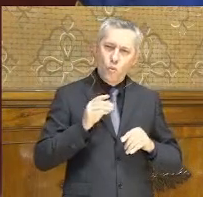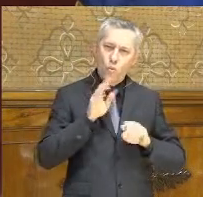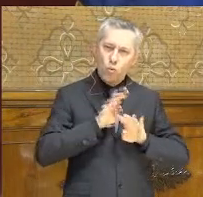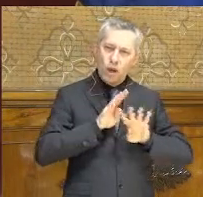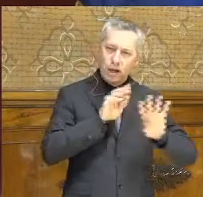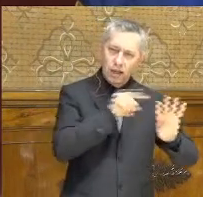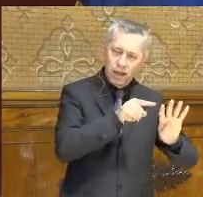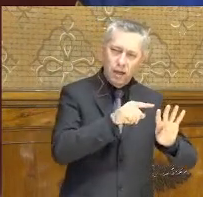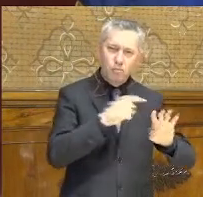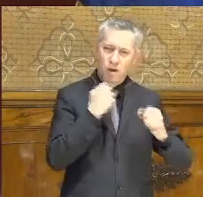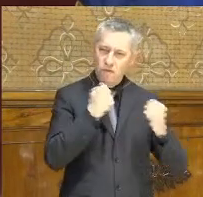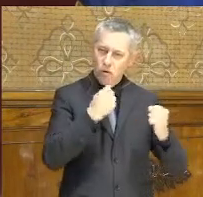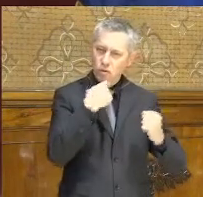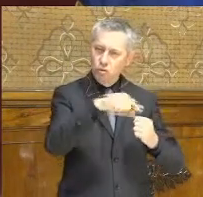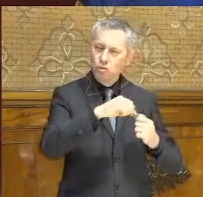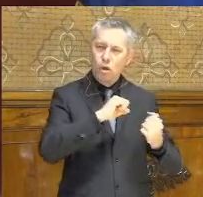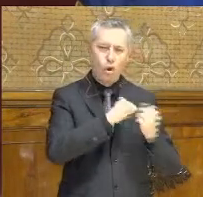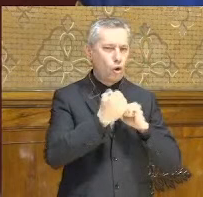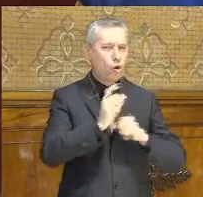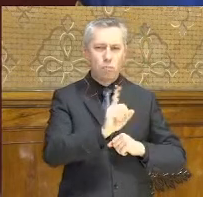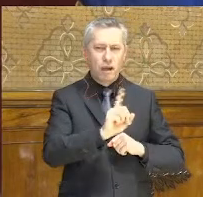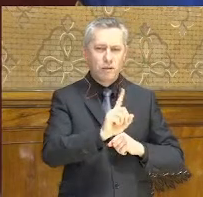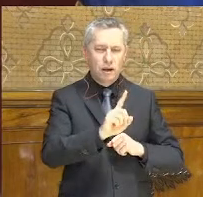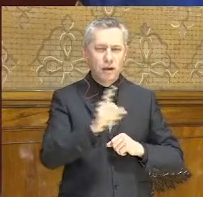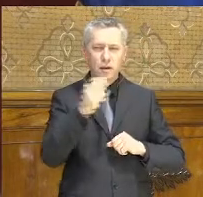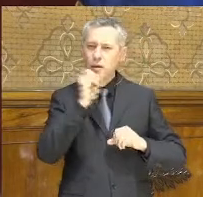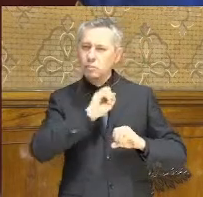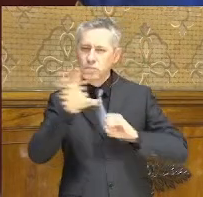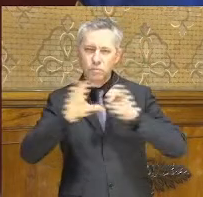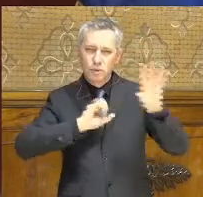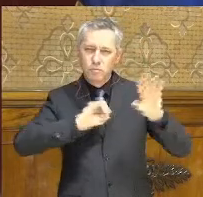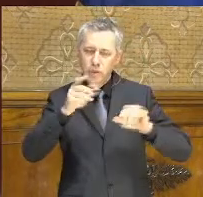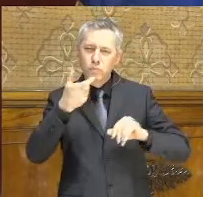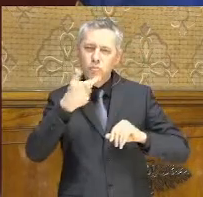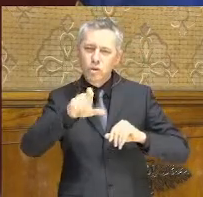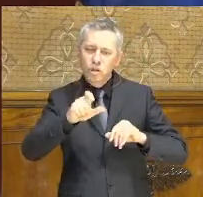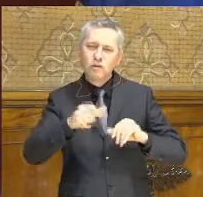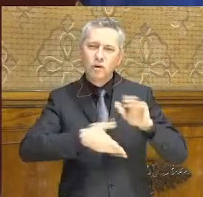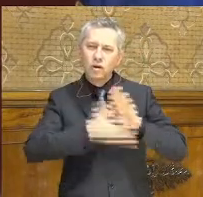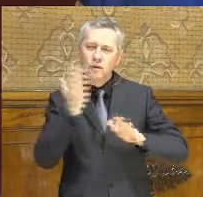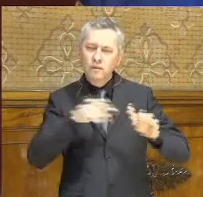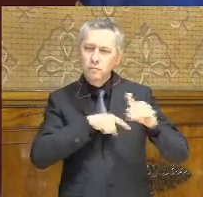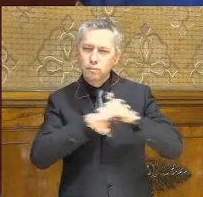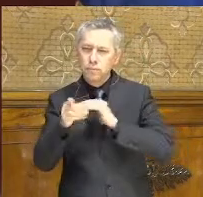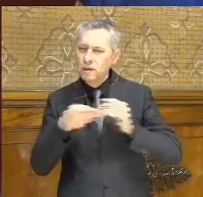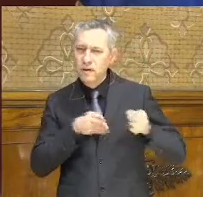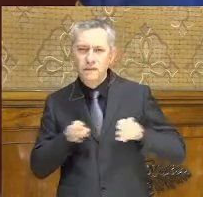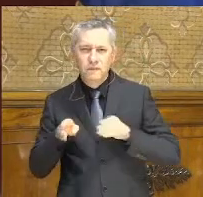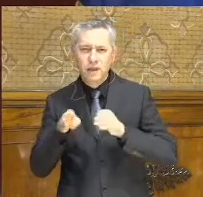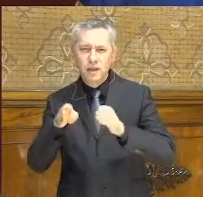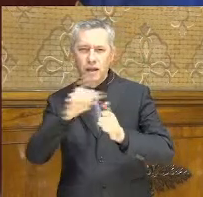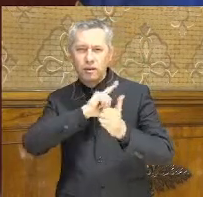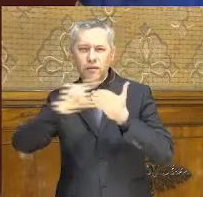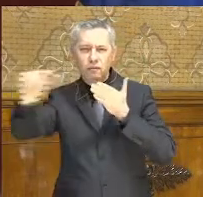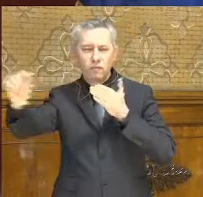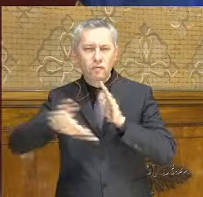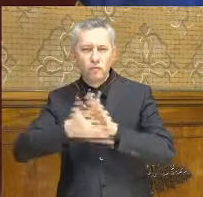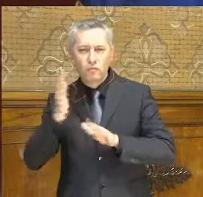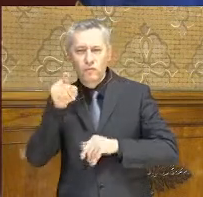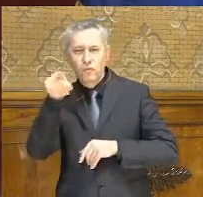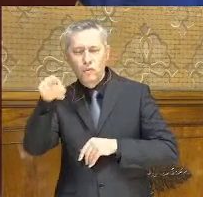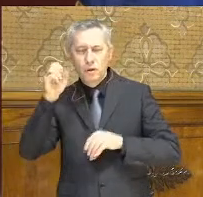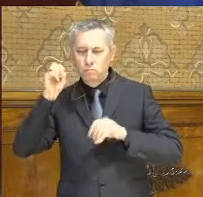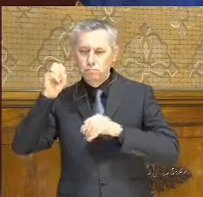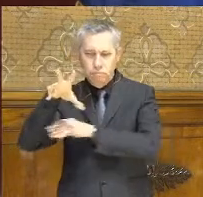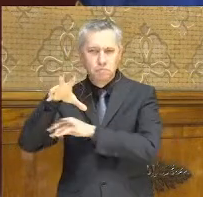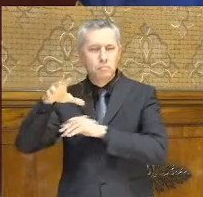to fight. Flashing for the refugees on the unarmed road of flight. And for